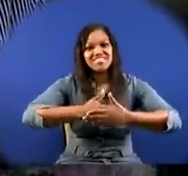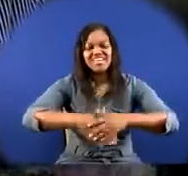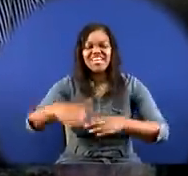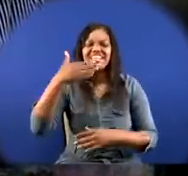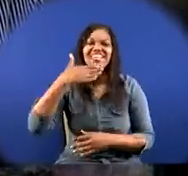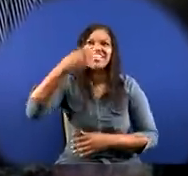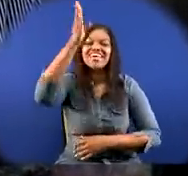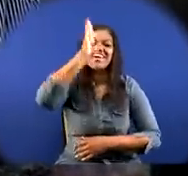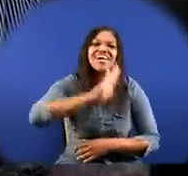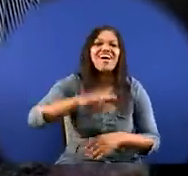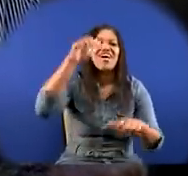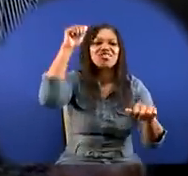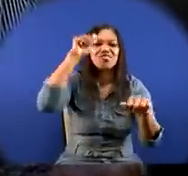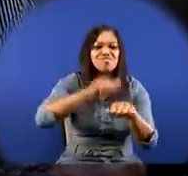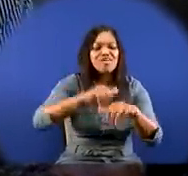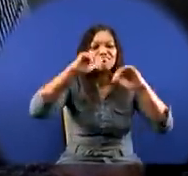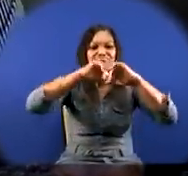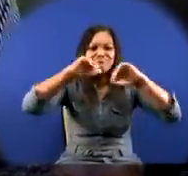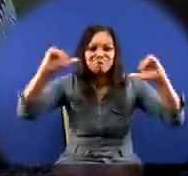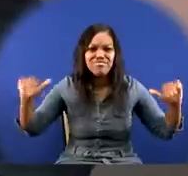Thank God the rocks split.